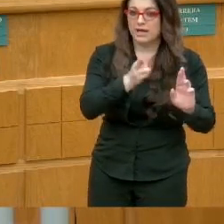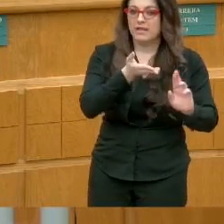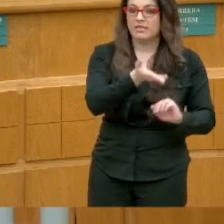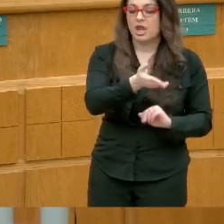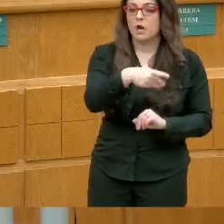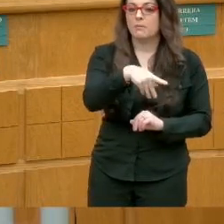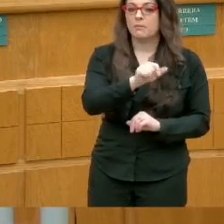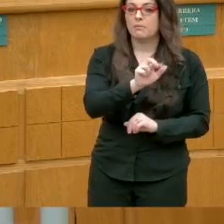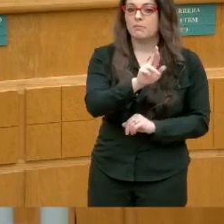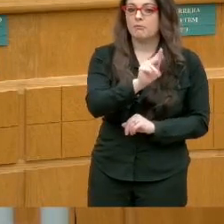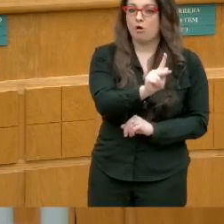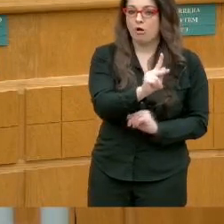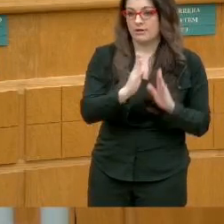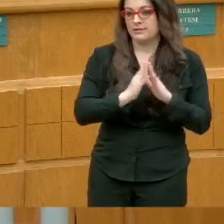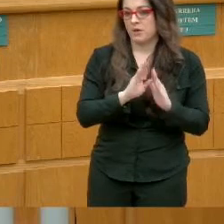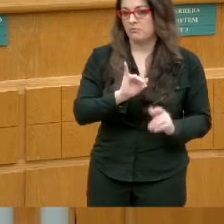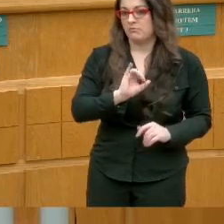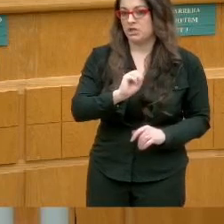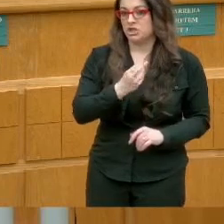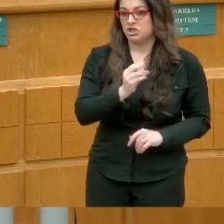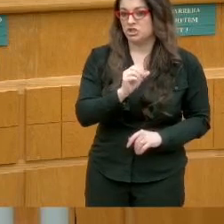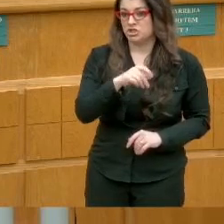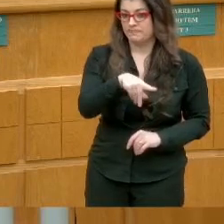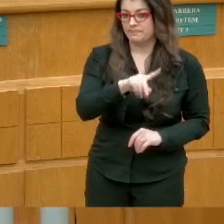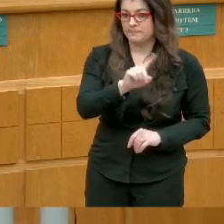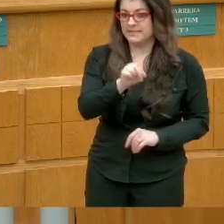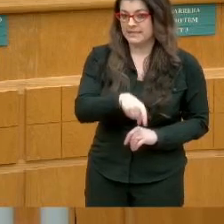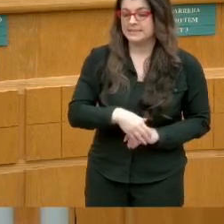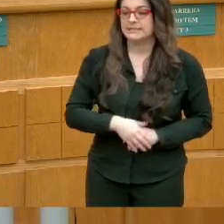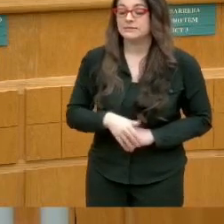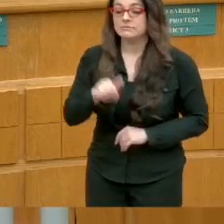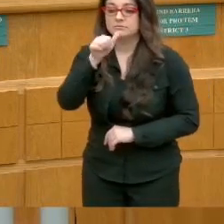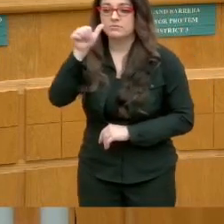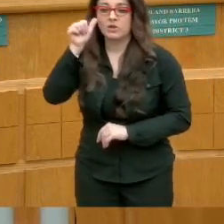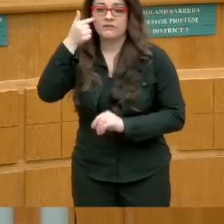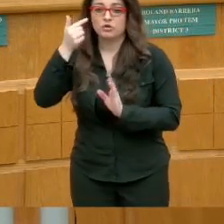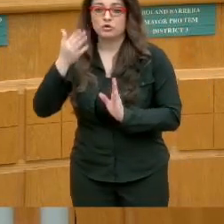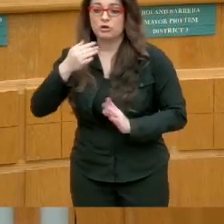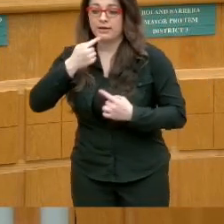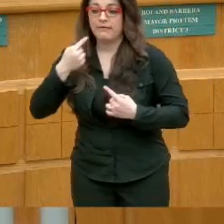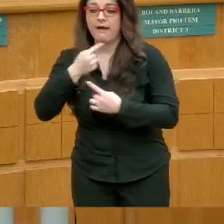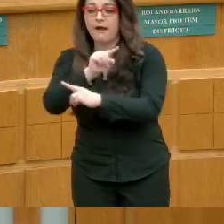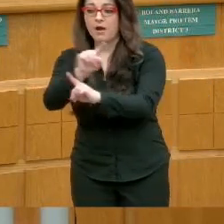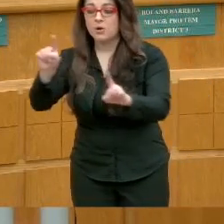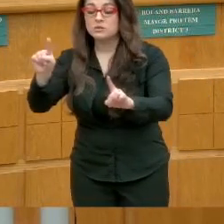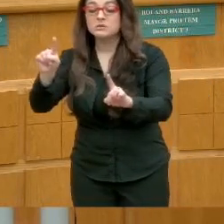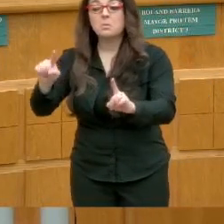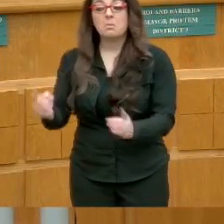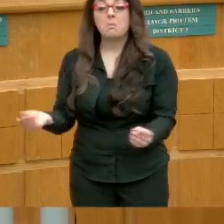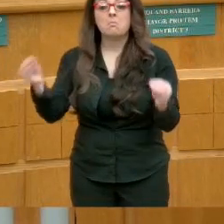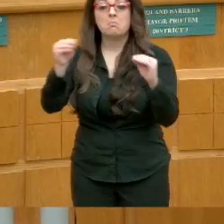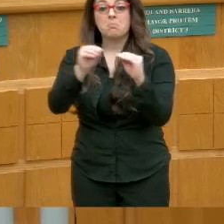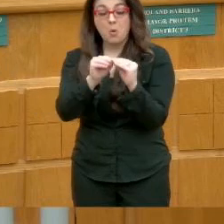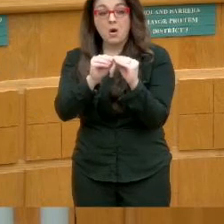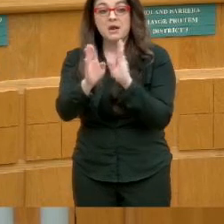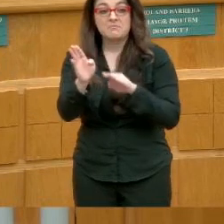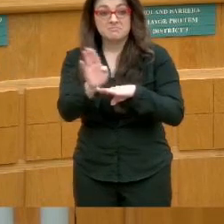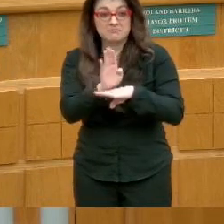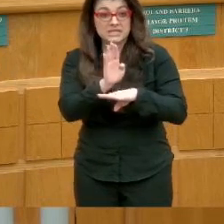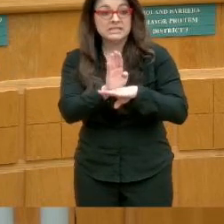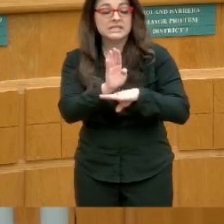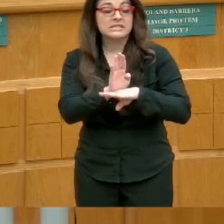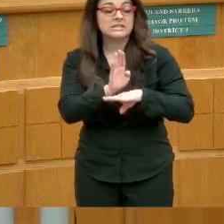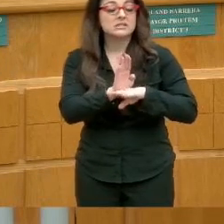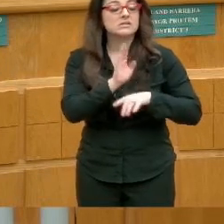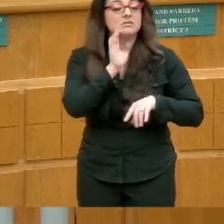Bishop, Texas. As announced yesterday by Governor Abbott, there will be more businesses reopening at